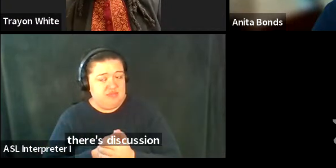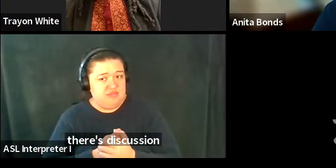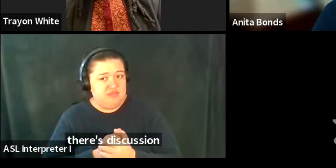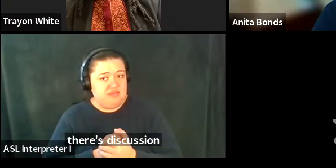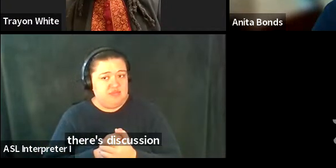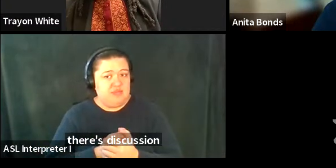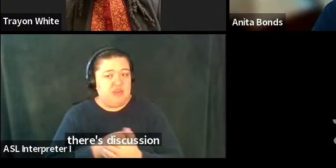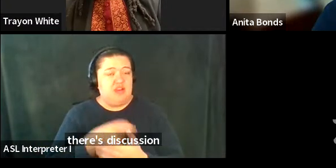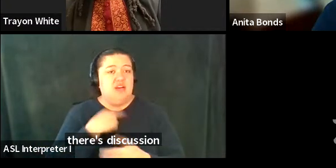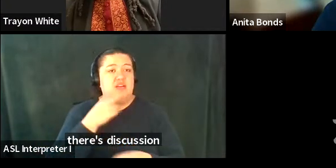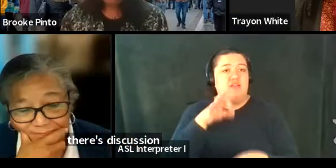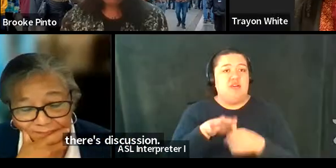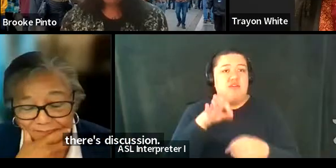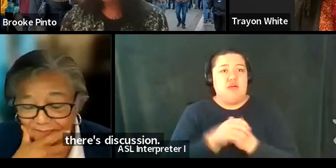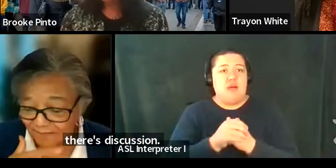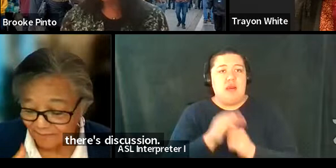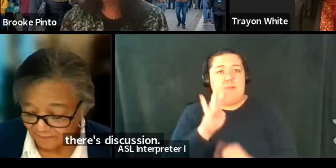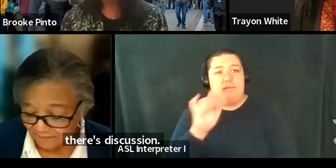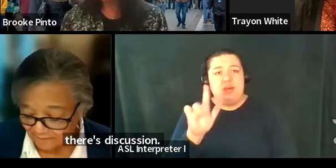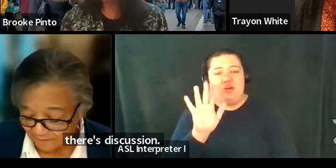By a voice vote, Bill